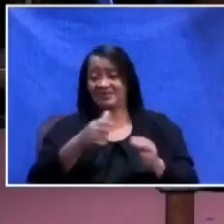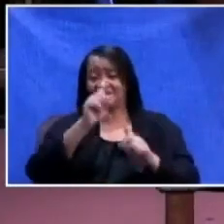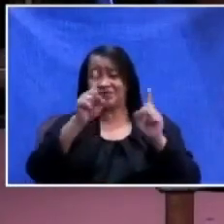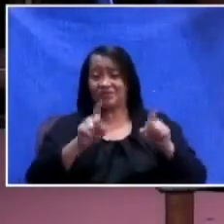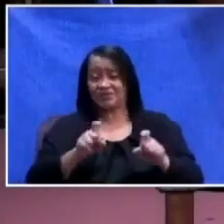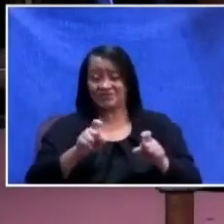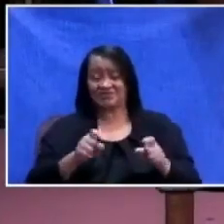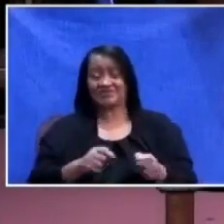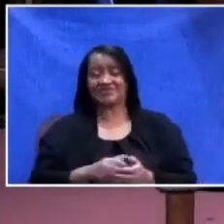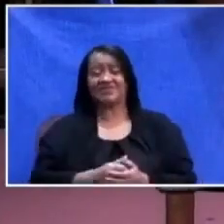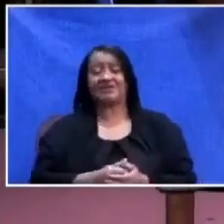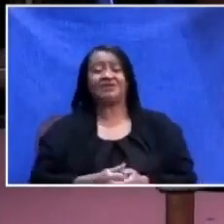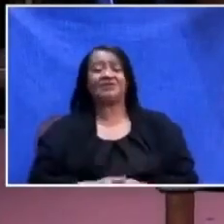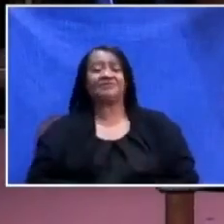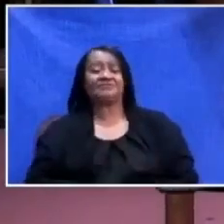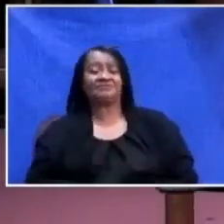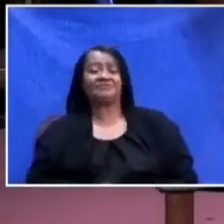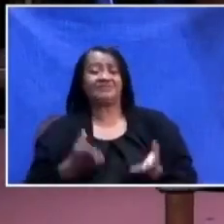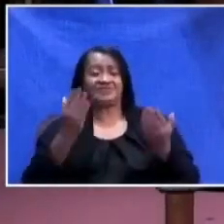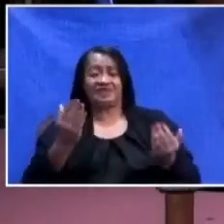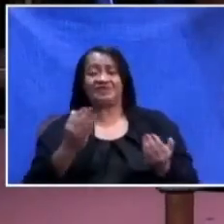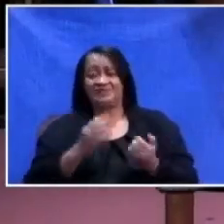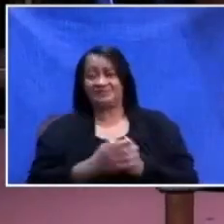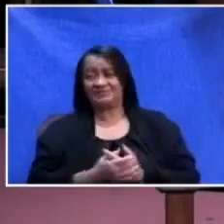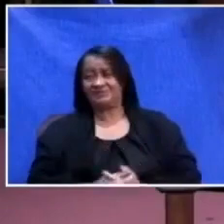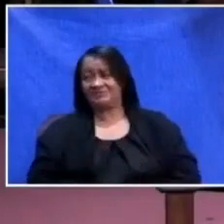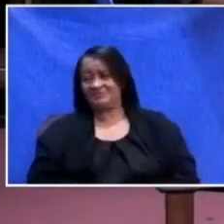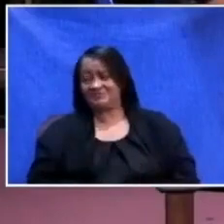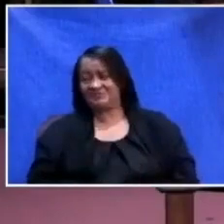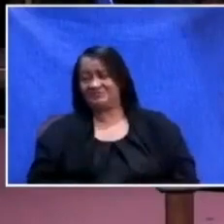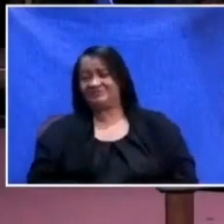here. Now.